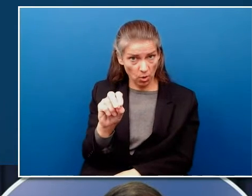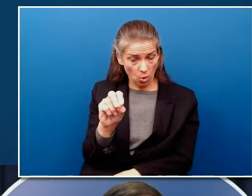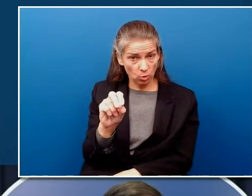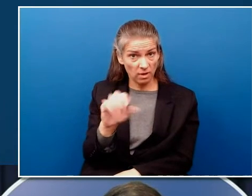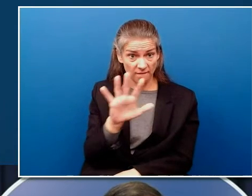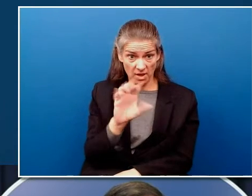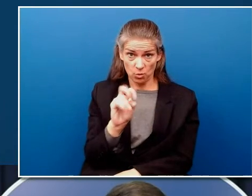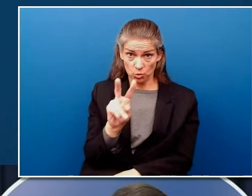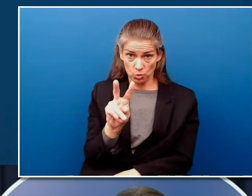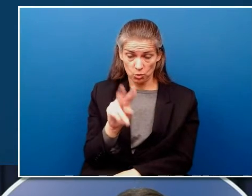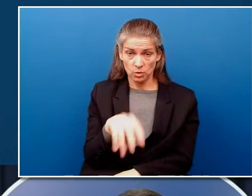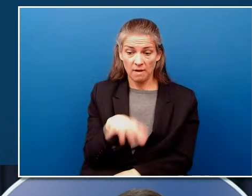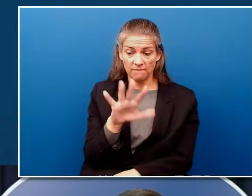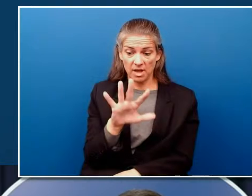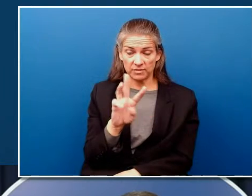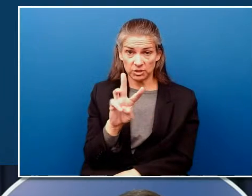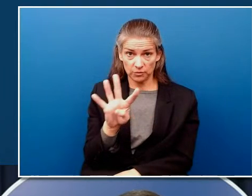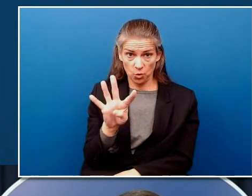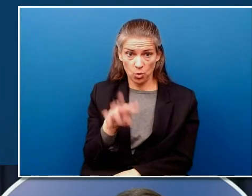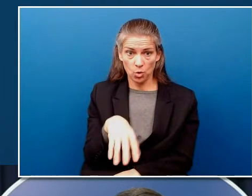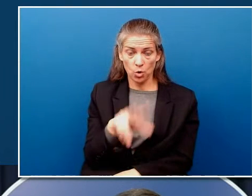502 564